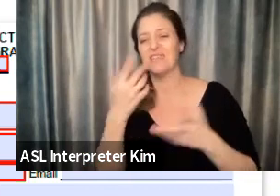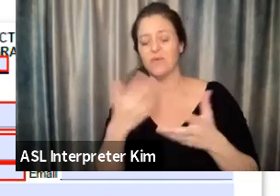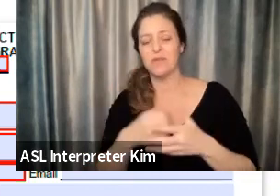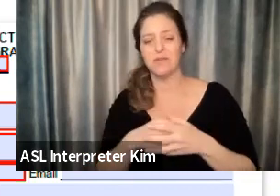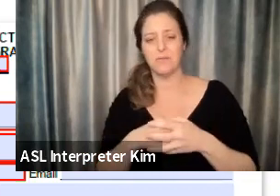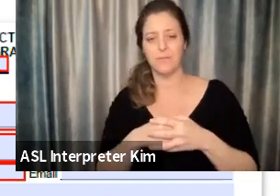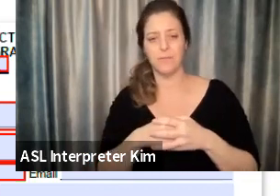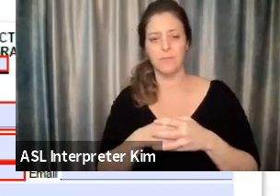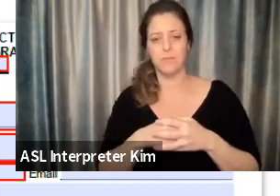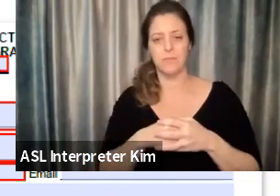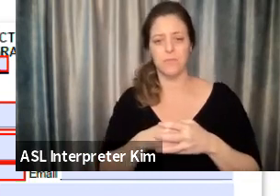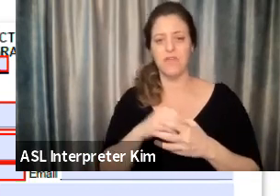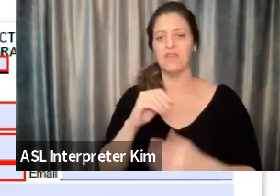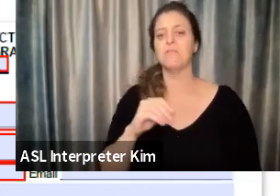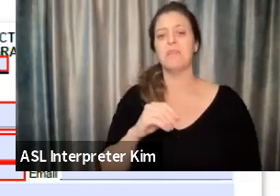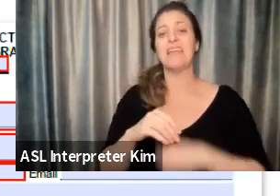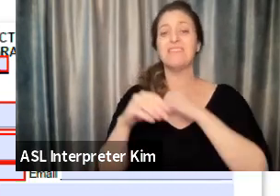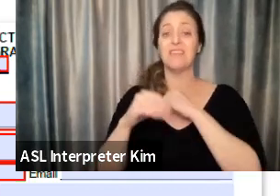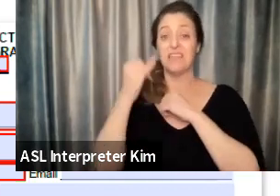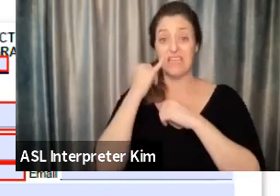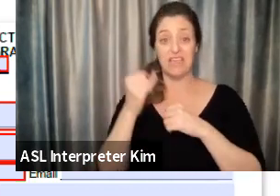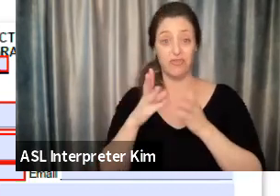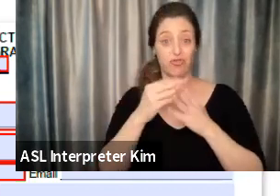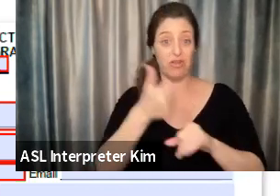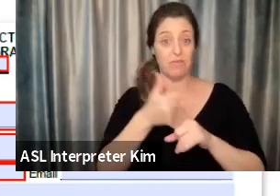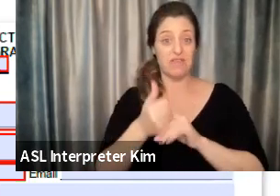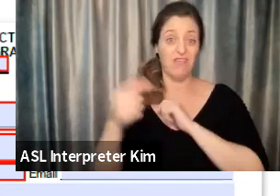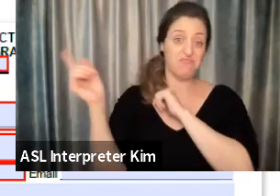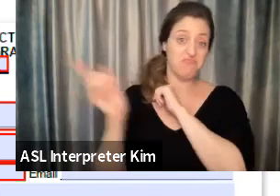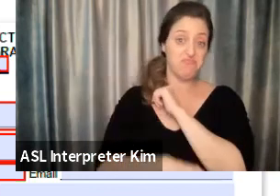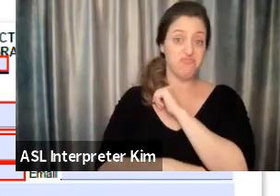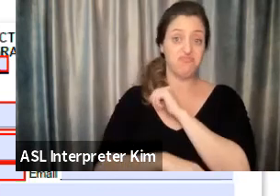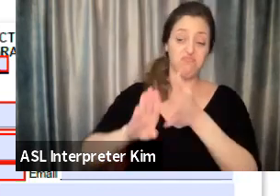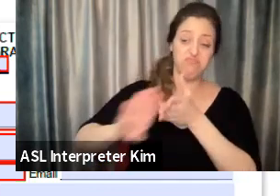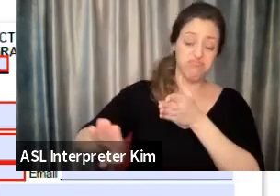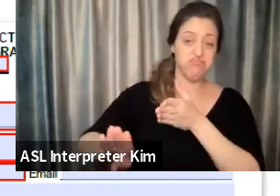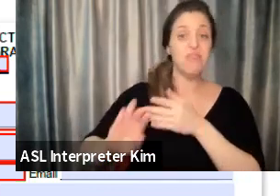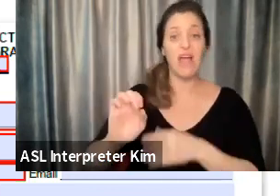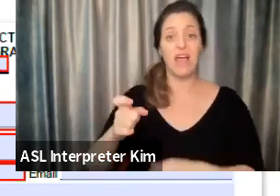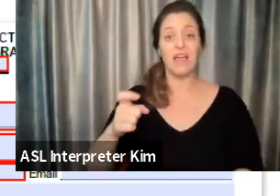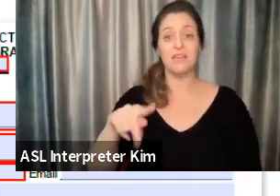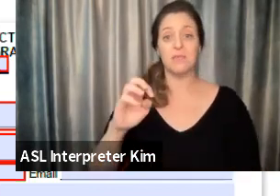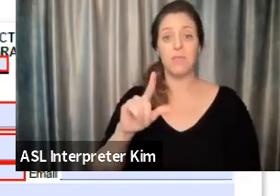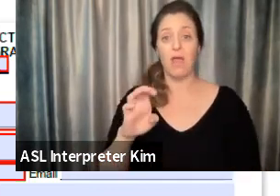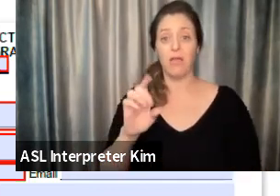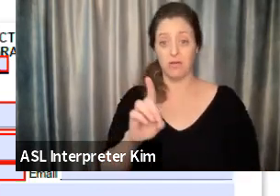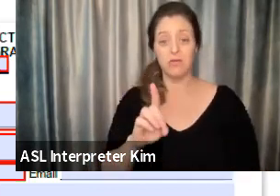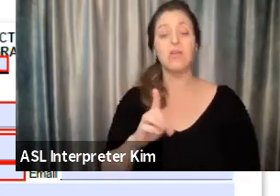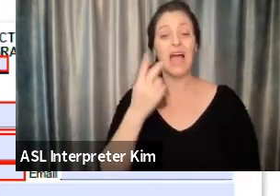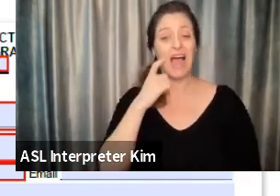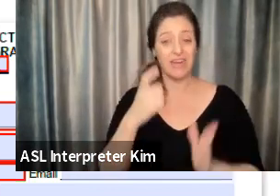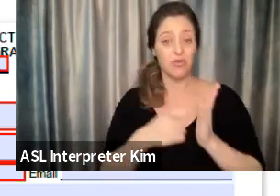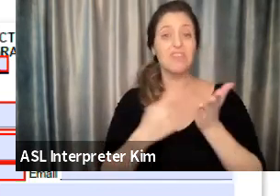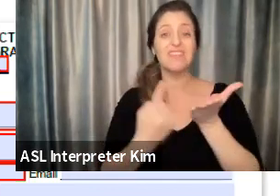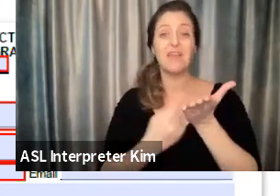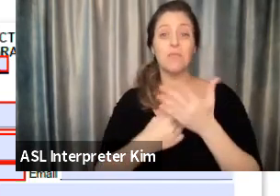a disciplinary action or expulsion, I've seen that sometimes the application has both of them check mark. Make